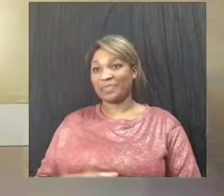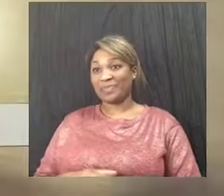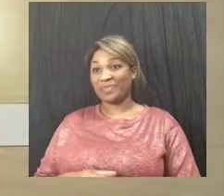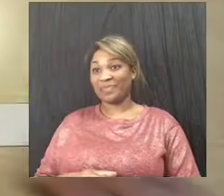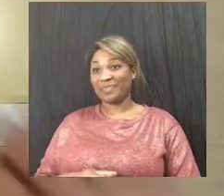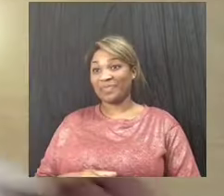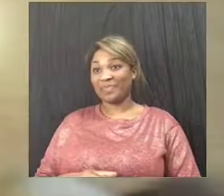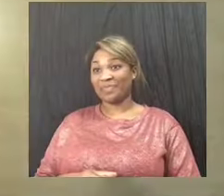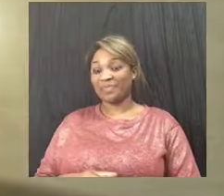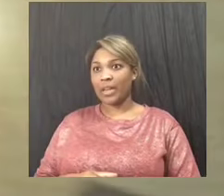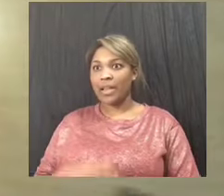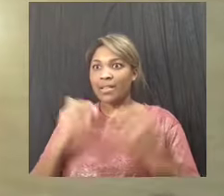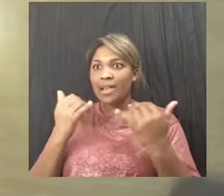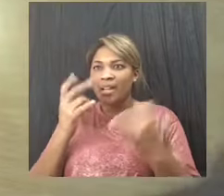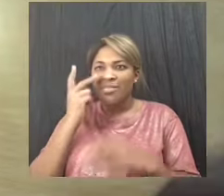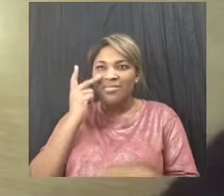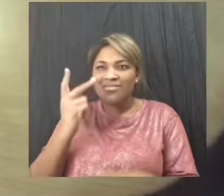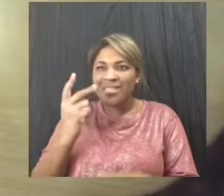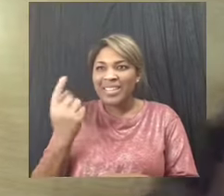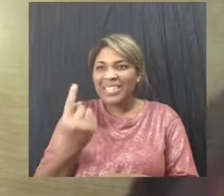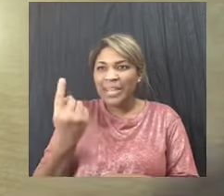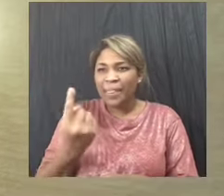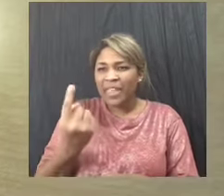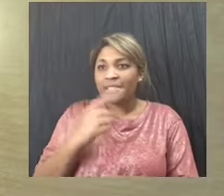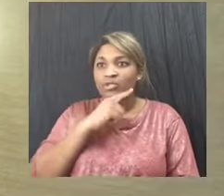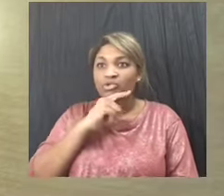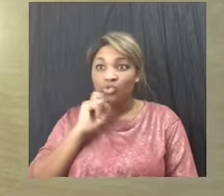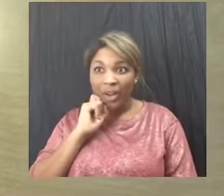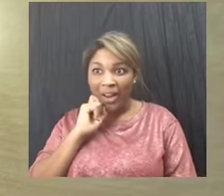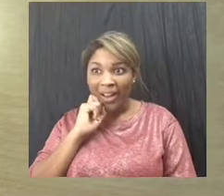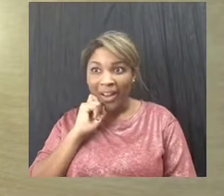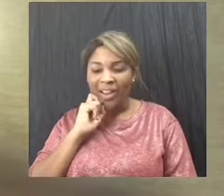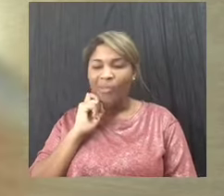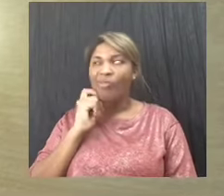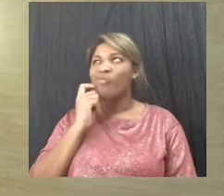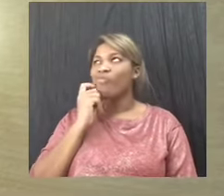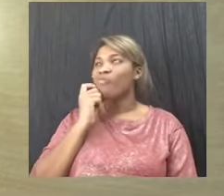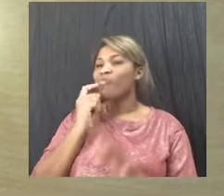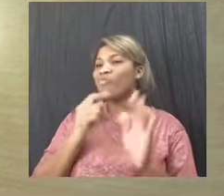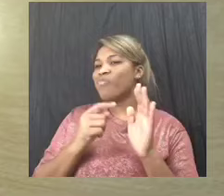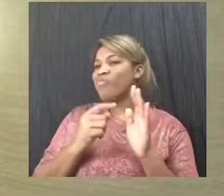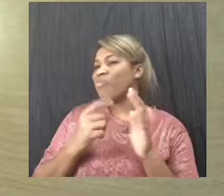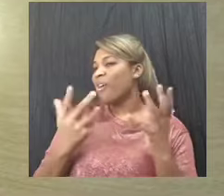Let's look at something that's a little drier, like